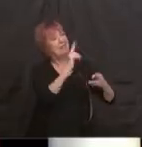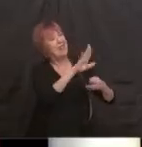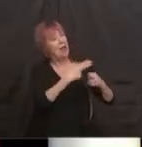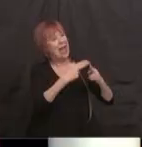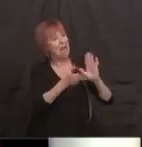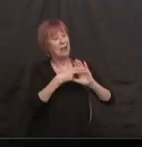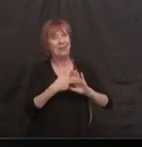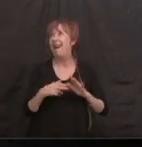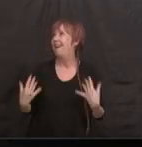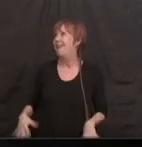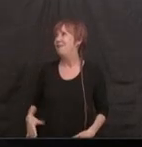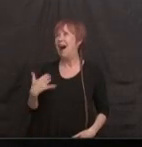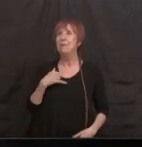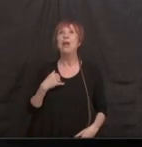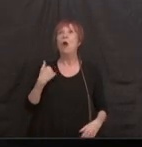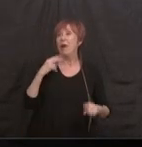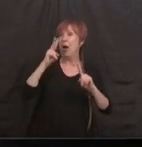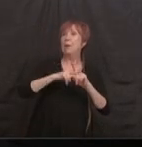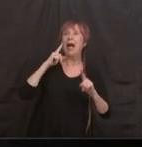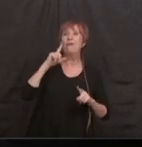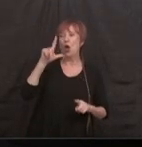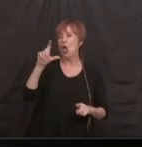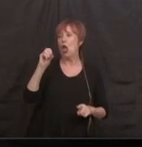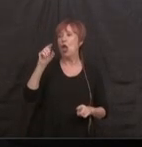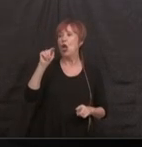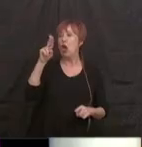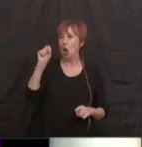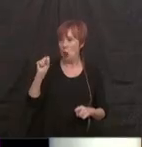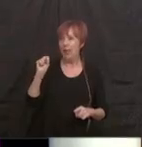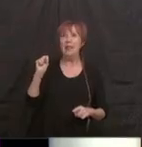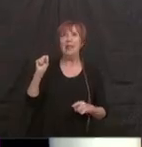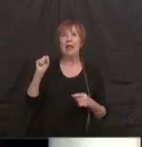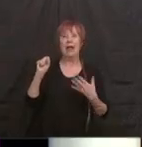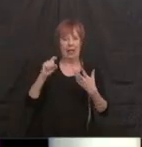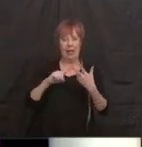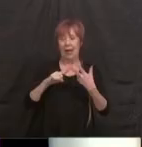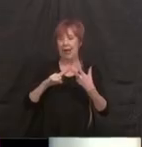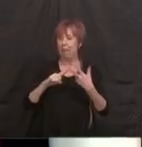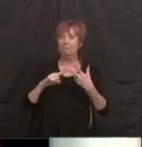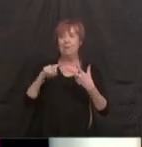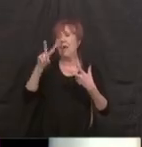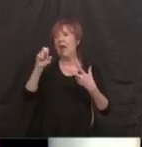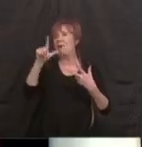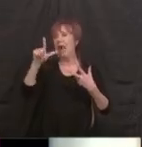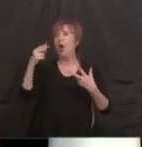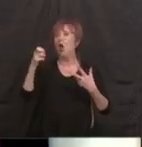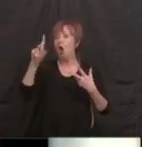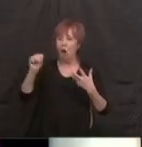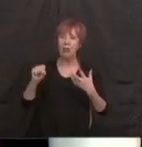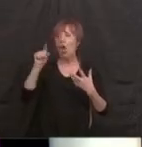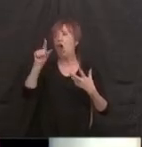So we have applied for Dolores Huerta in Los Angeles. So we've applied for Bell Hooks, for Gloria Steinem, for